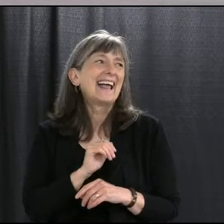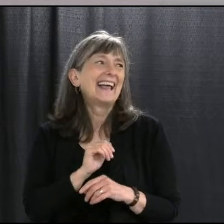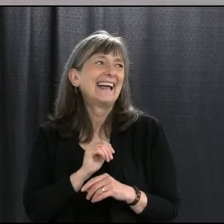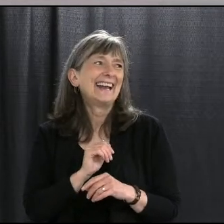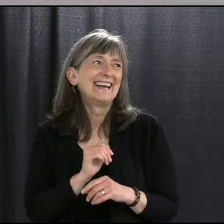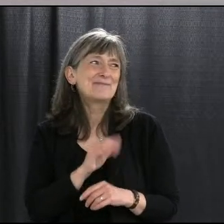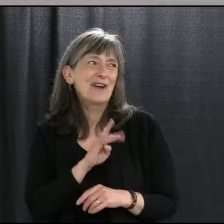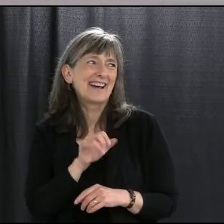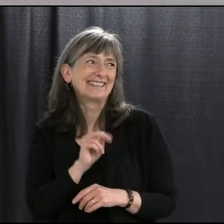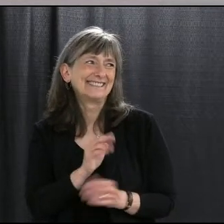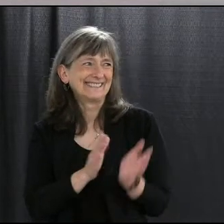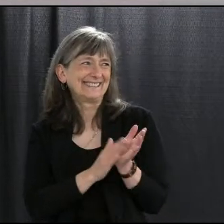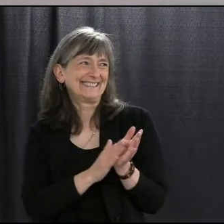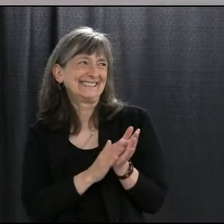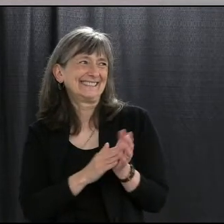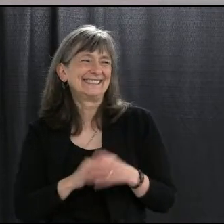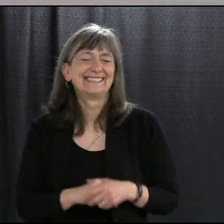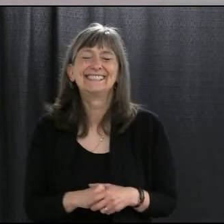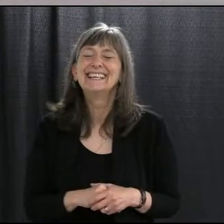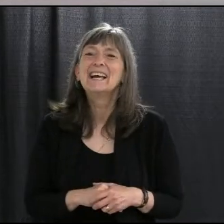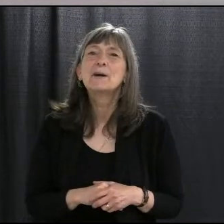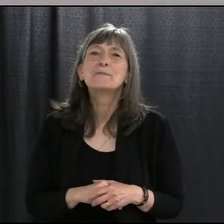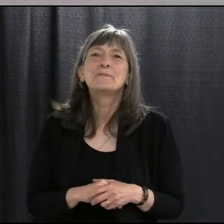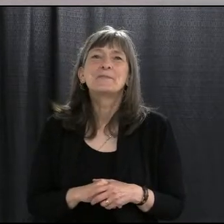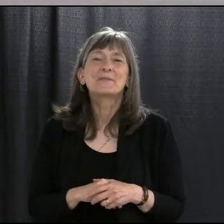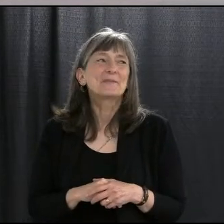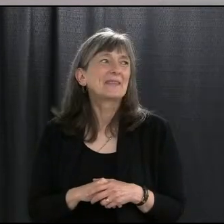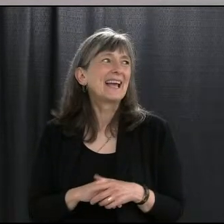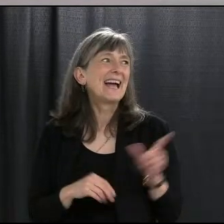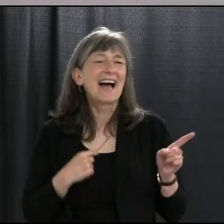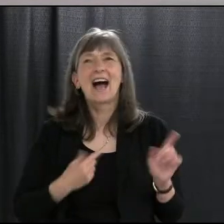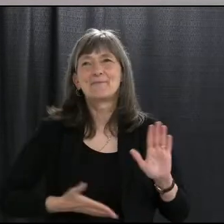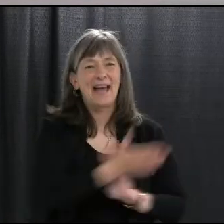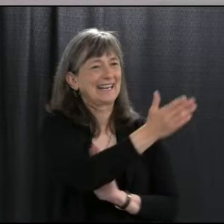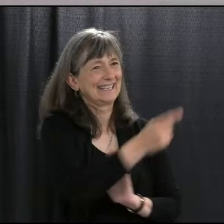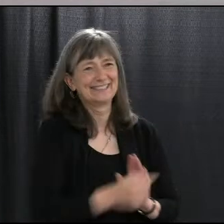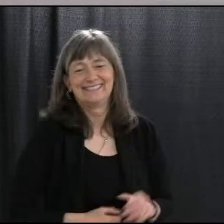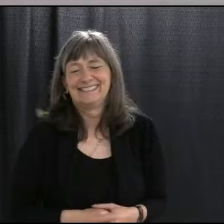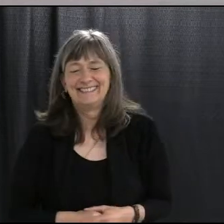Tough luck, Brian. so Walked into